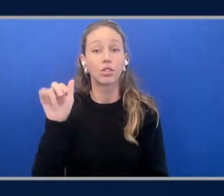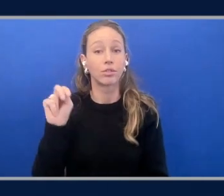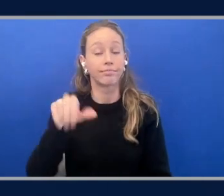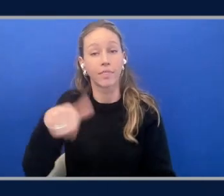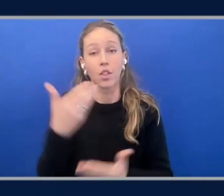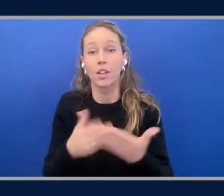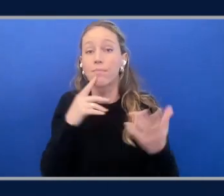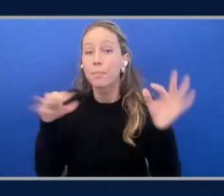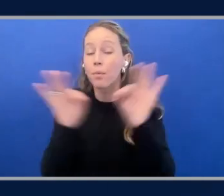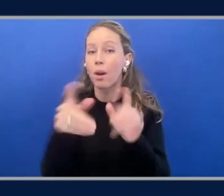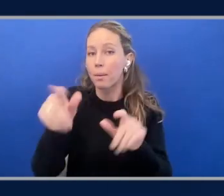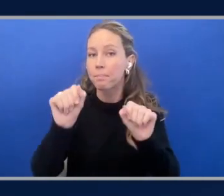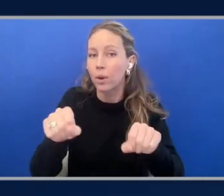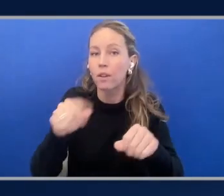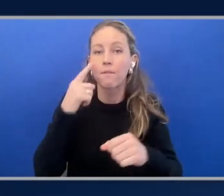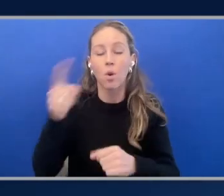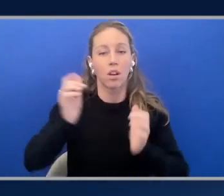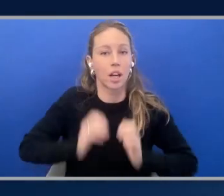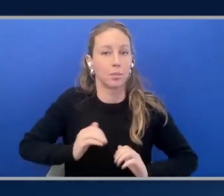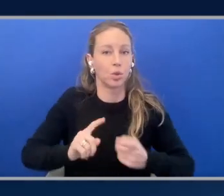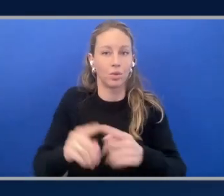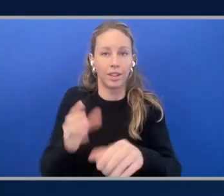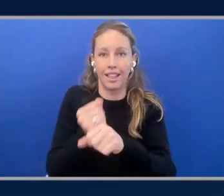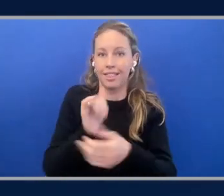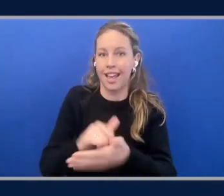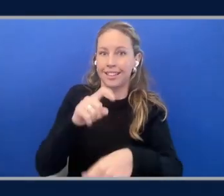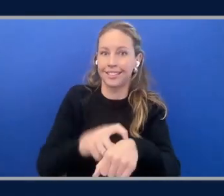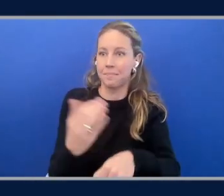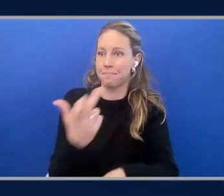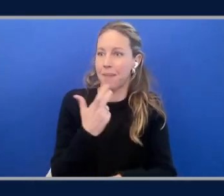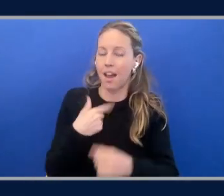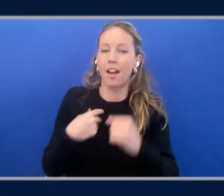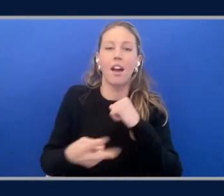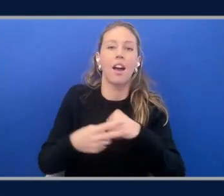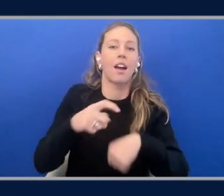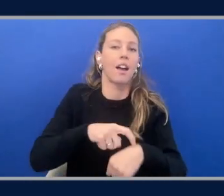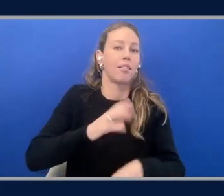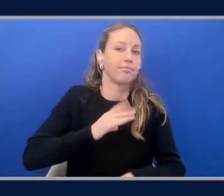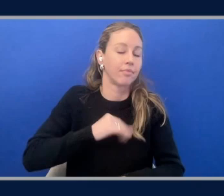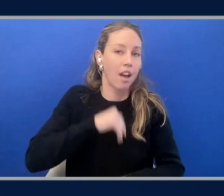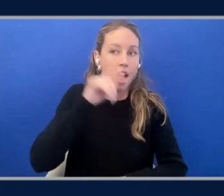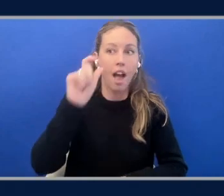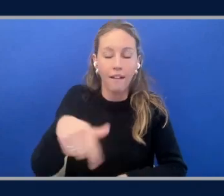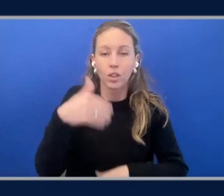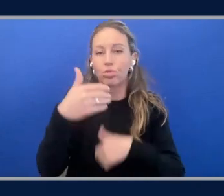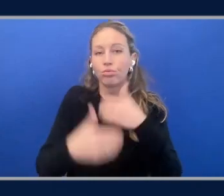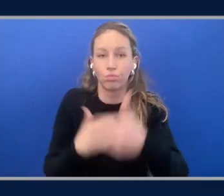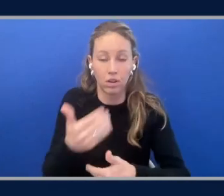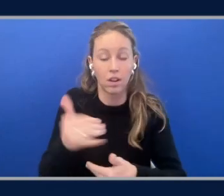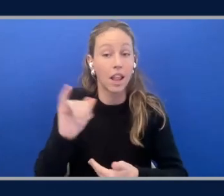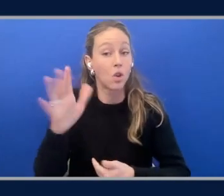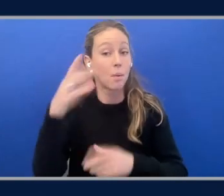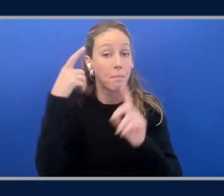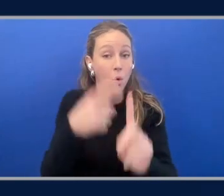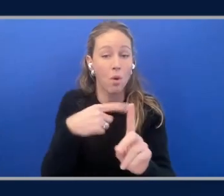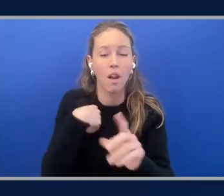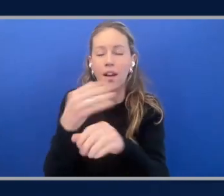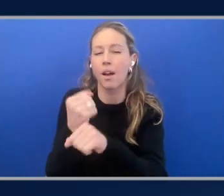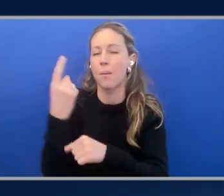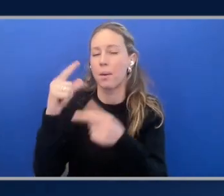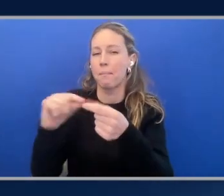the ability for customers to get that time back, to not have to go through. And to your point, I got a message a little bit